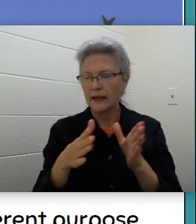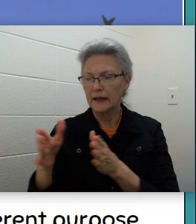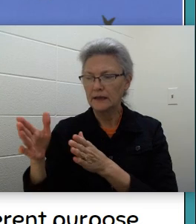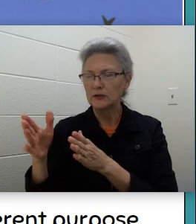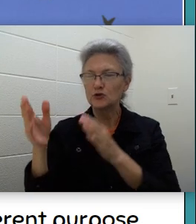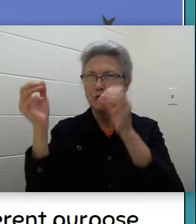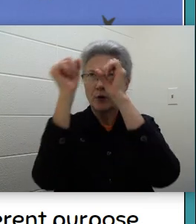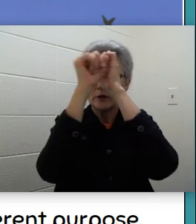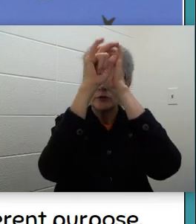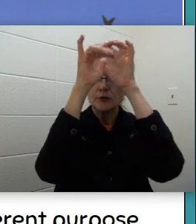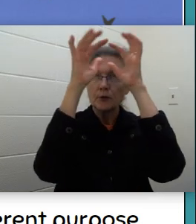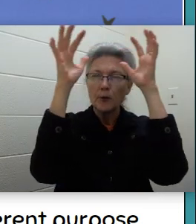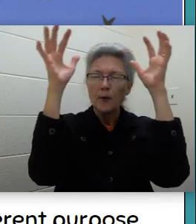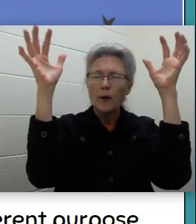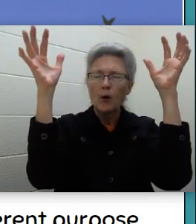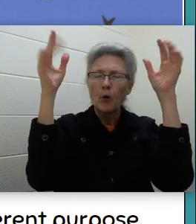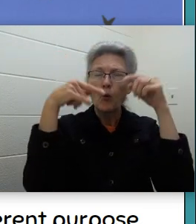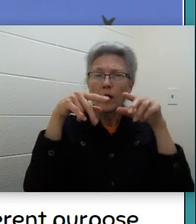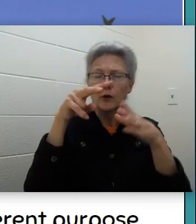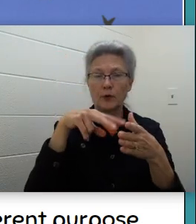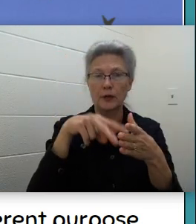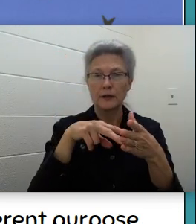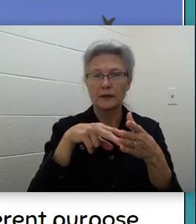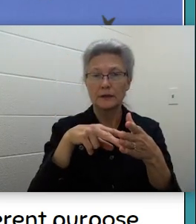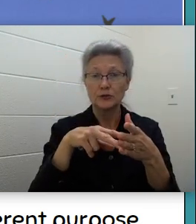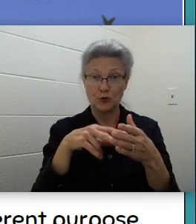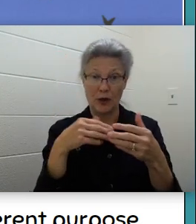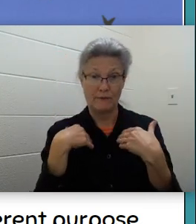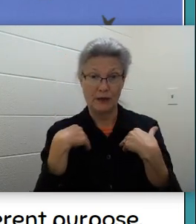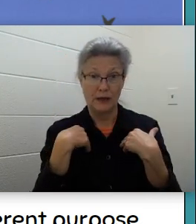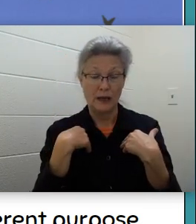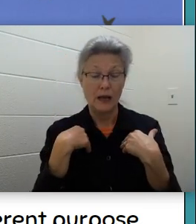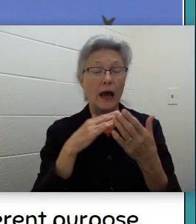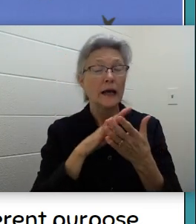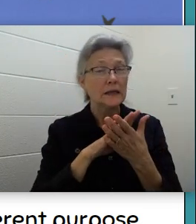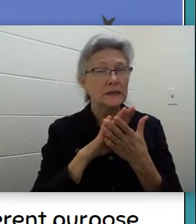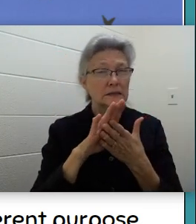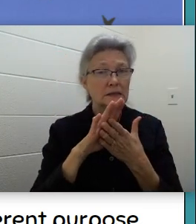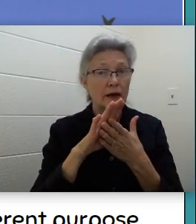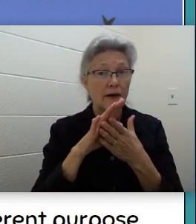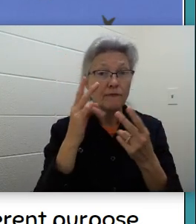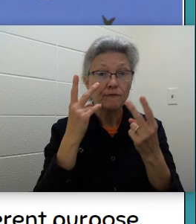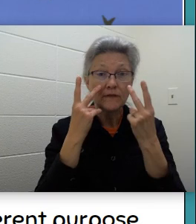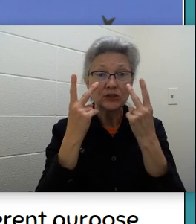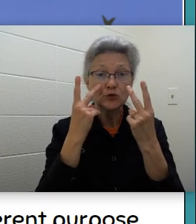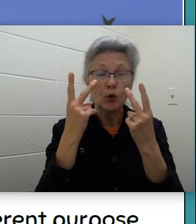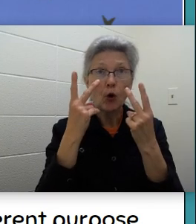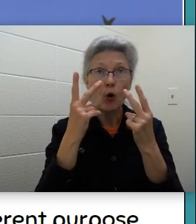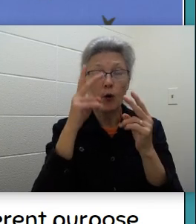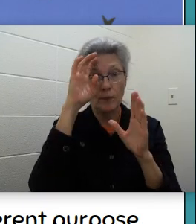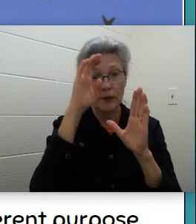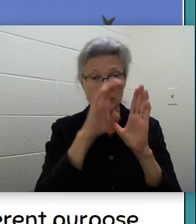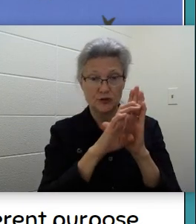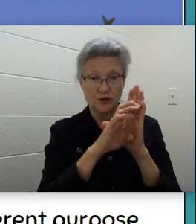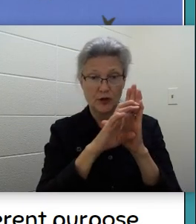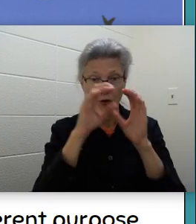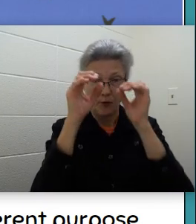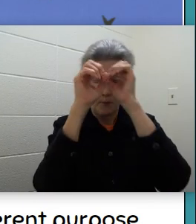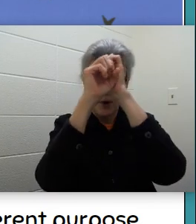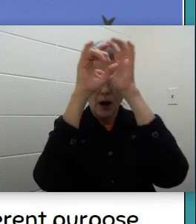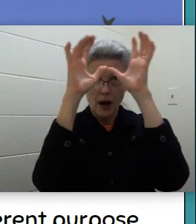head while reading to form a nice visual of the characters and setting. This strategy may help with today's